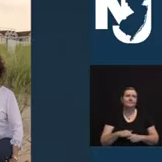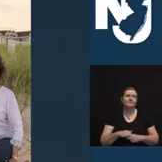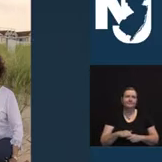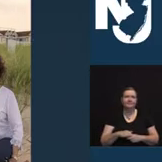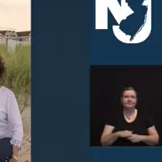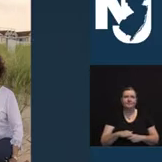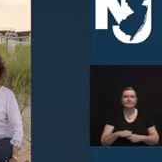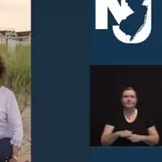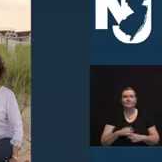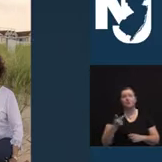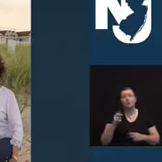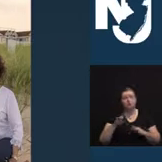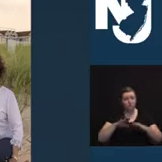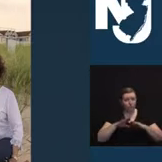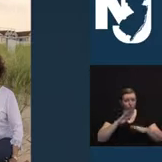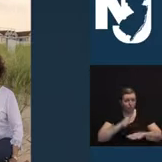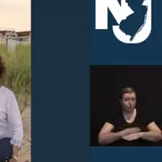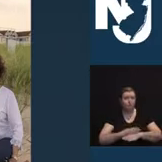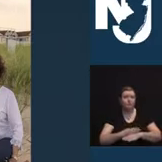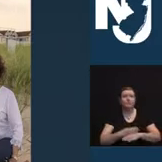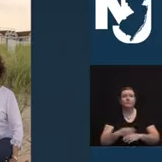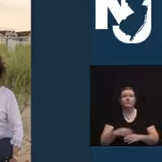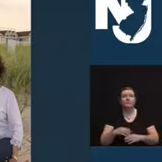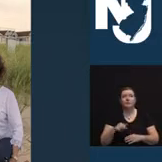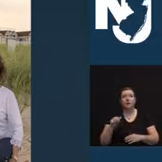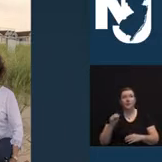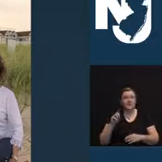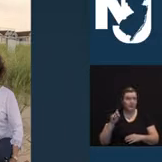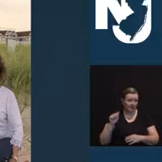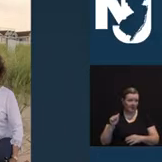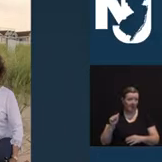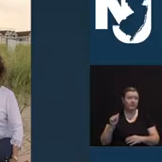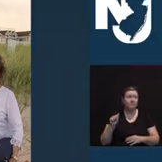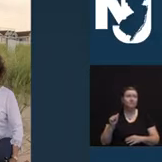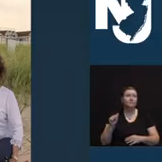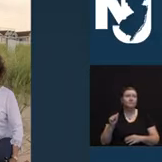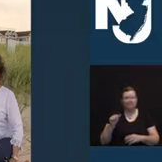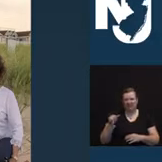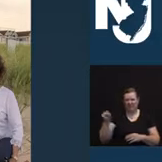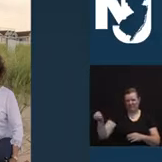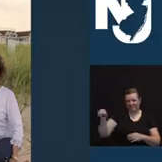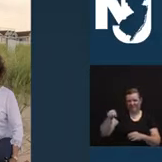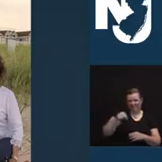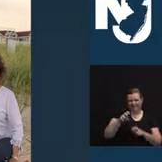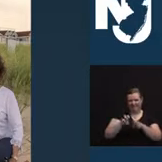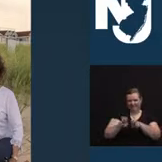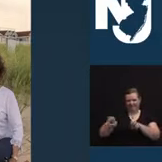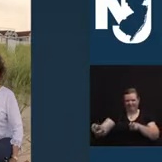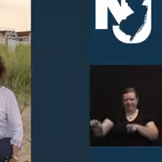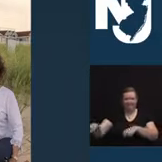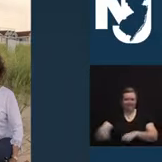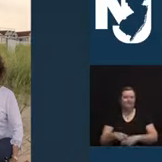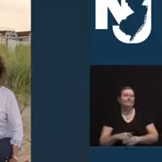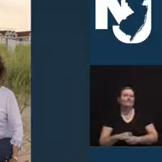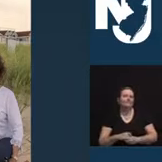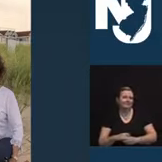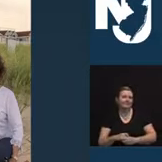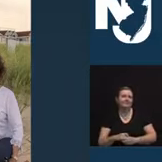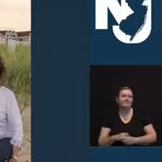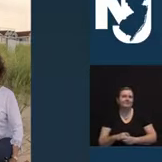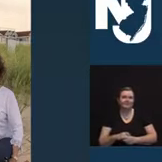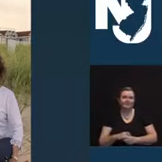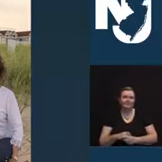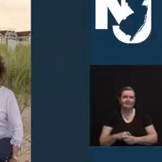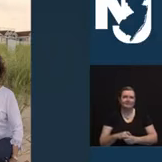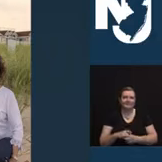Sydney, and Olivia, and those are the three in the front row there. He's also survived by his sister, Bella. He also leaves his longtime